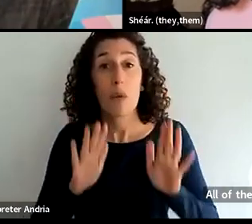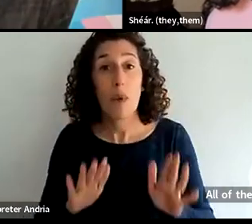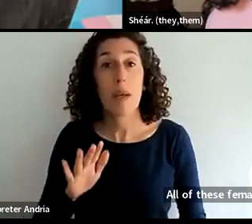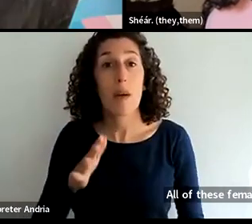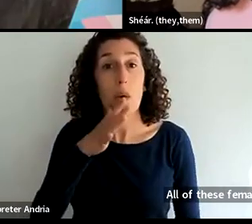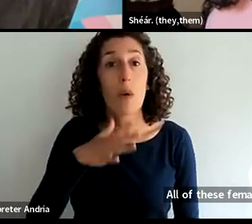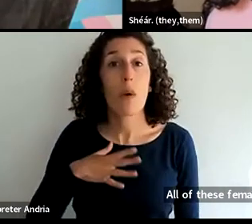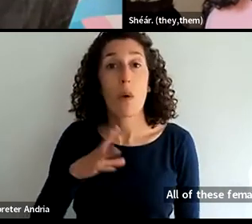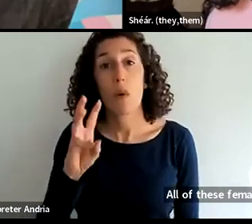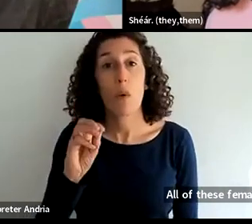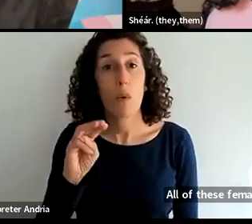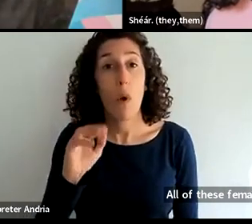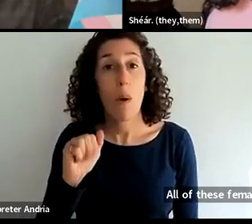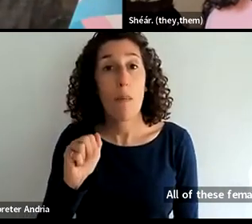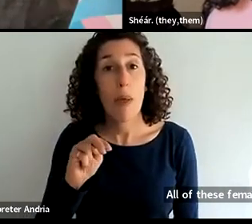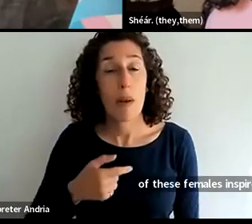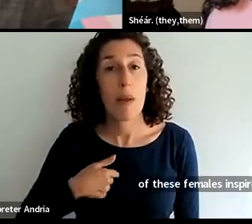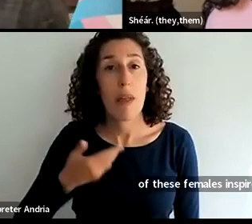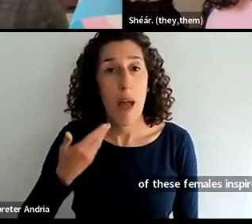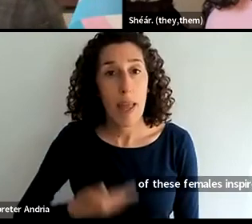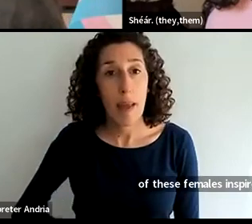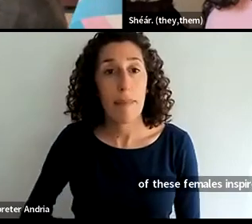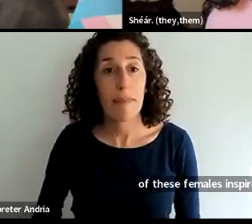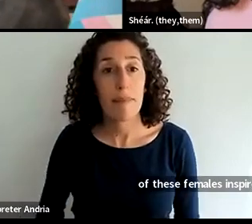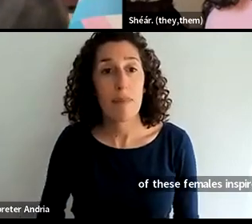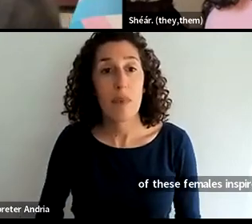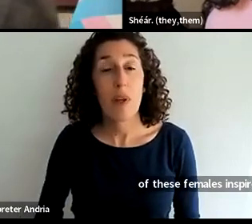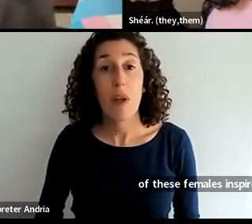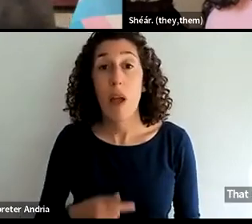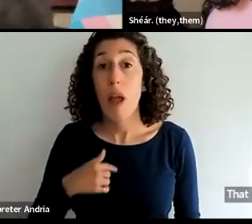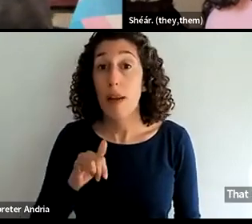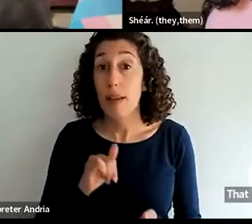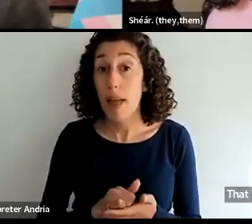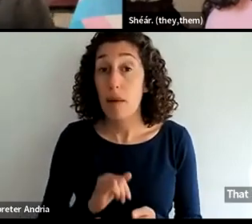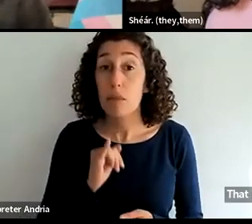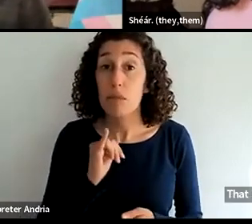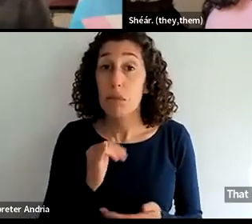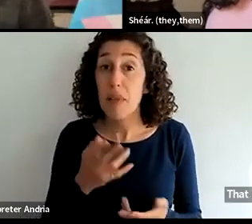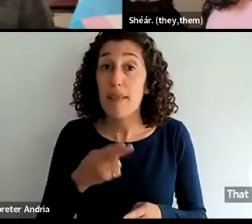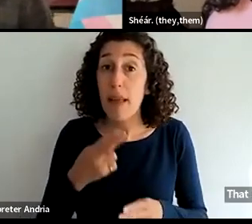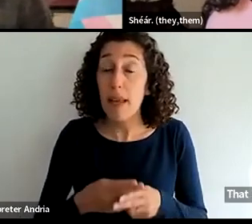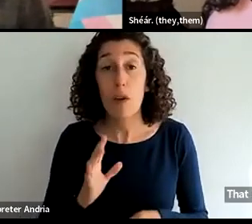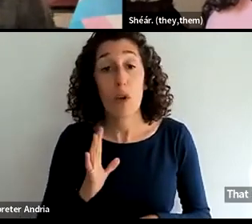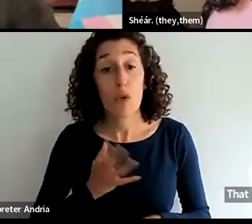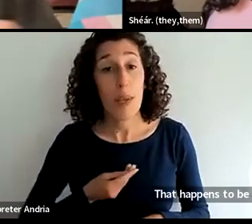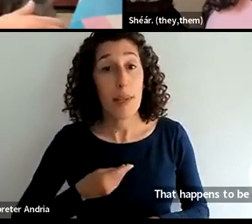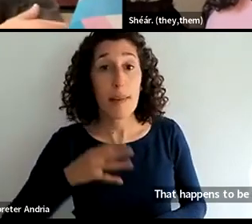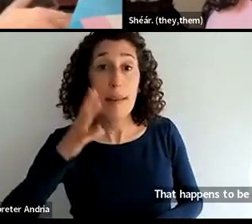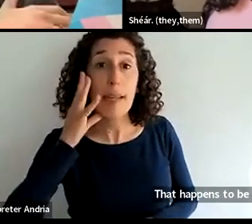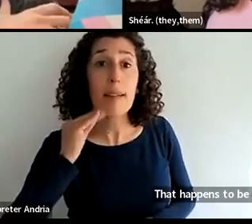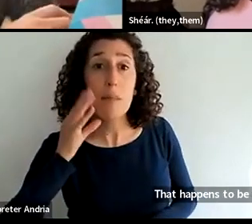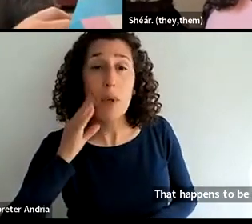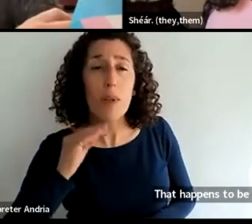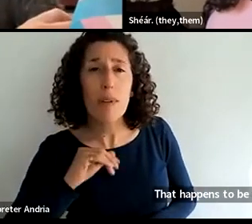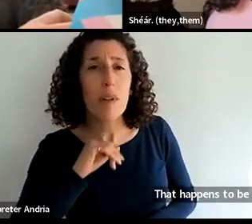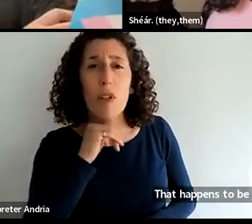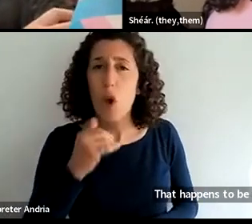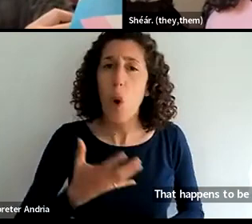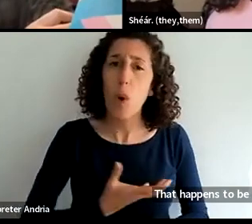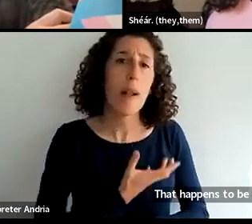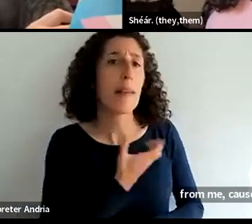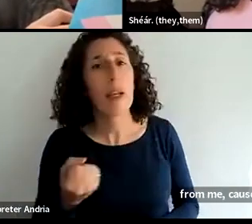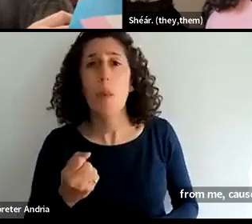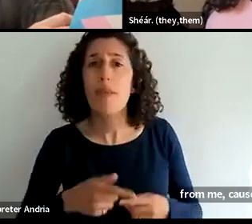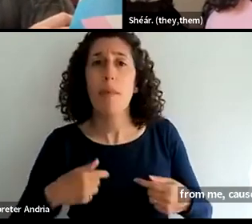that I am, that happens to be a trans experience. Don't take away from me, because I'm not taking away from you. Let's